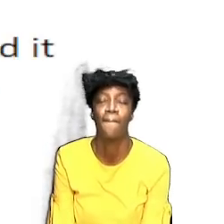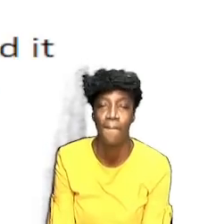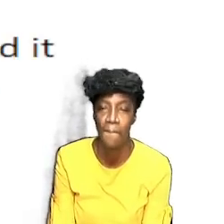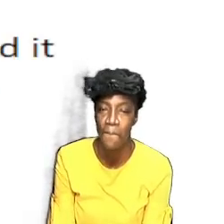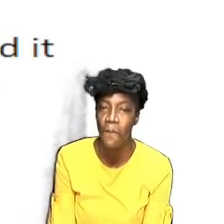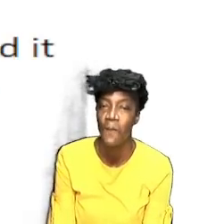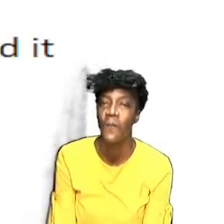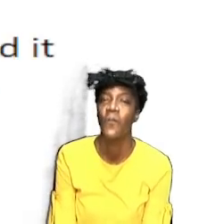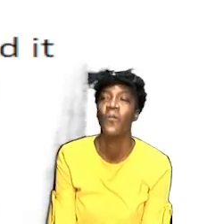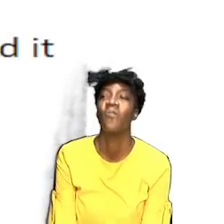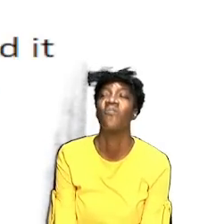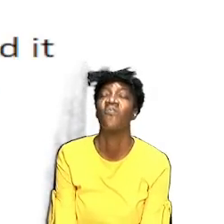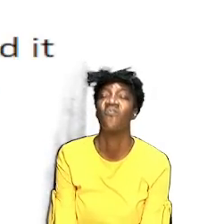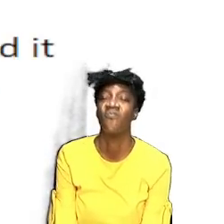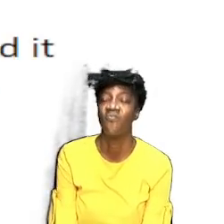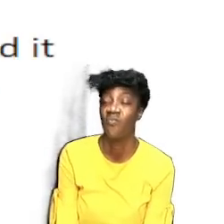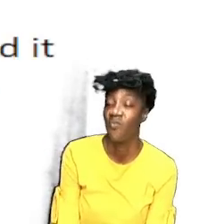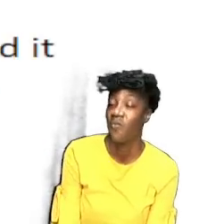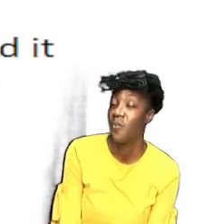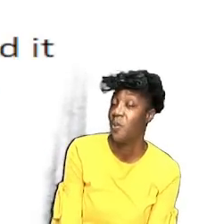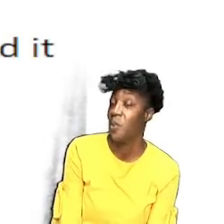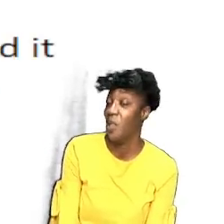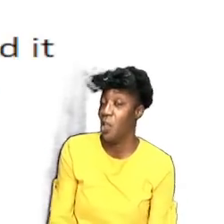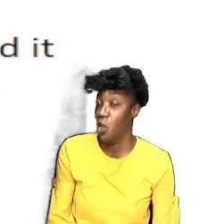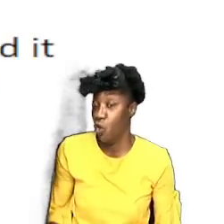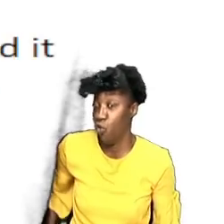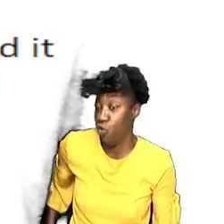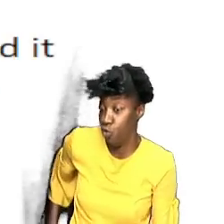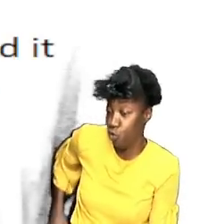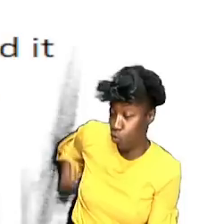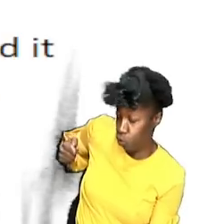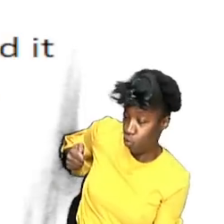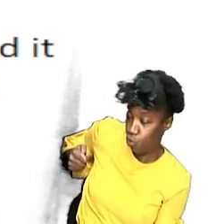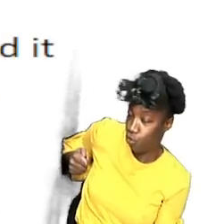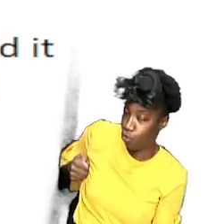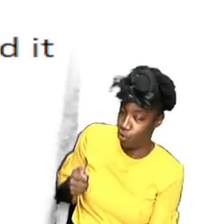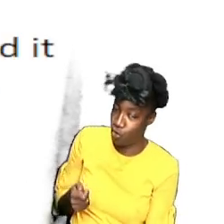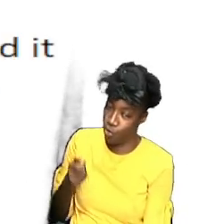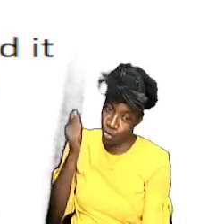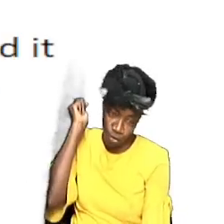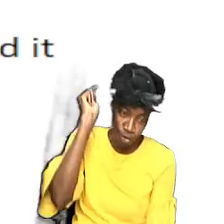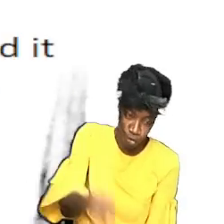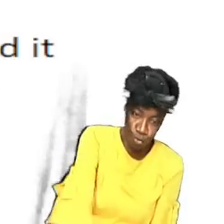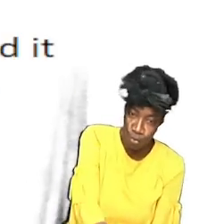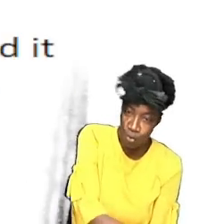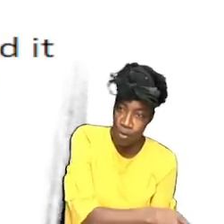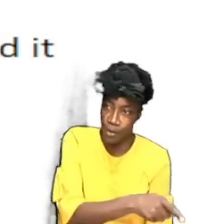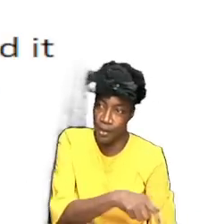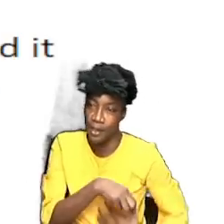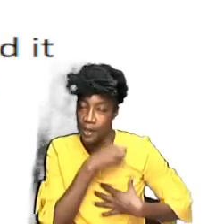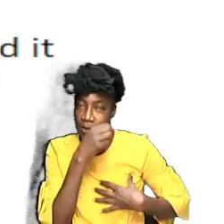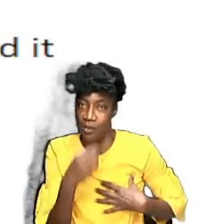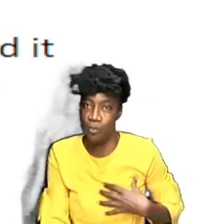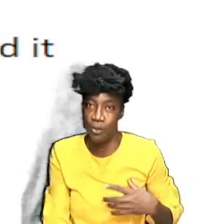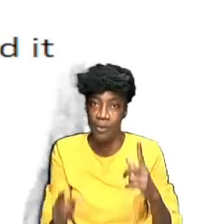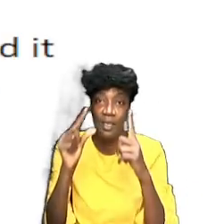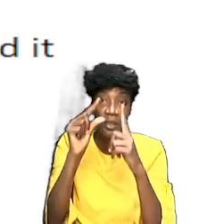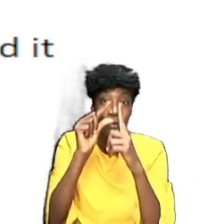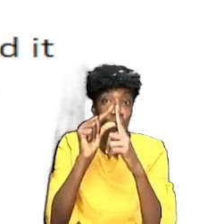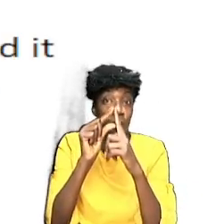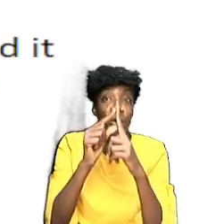Now, the sword of the Spirit is a... The Bible, we know the scriptures are clearly telling that the sword of the Spirit is the word of